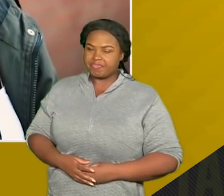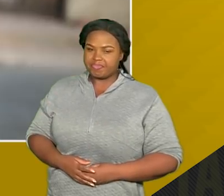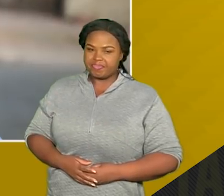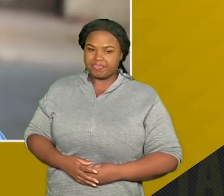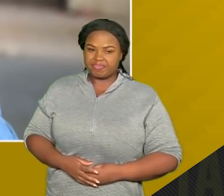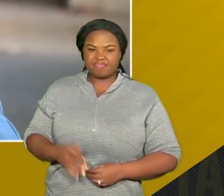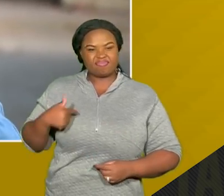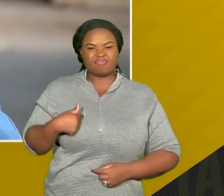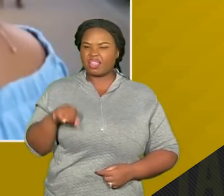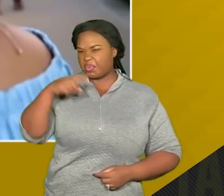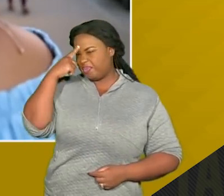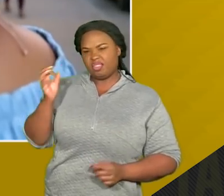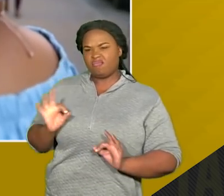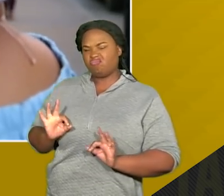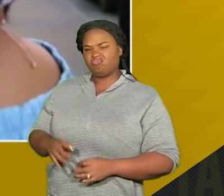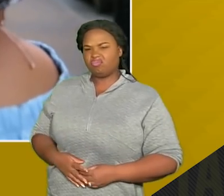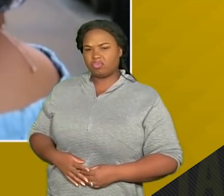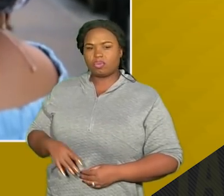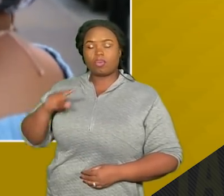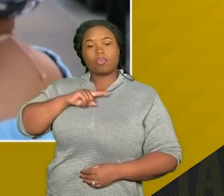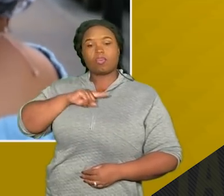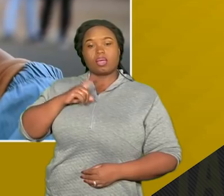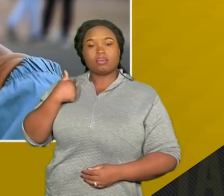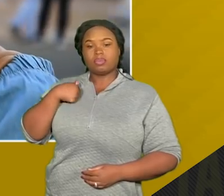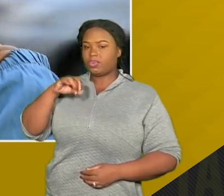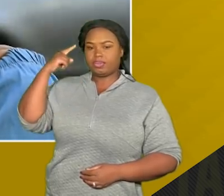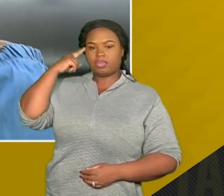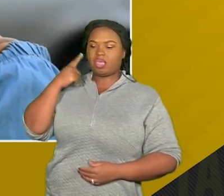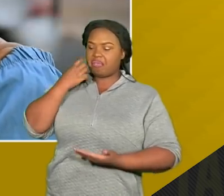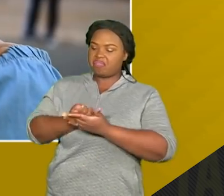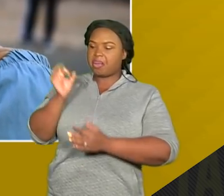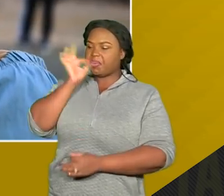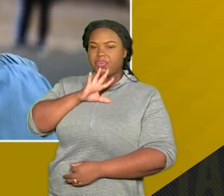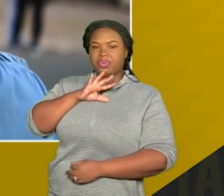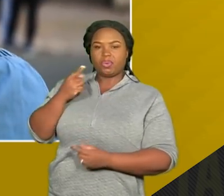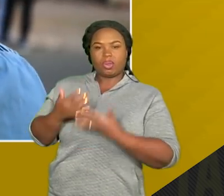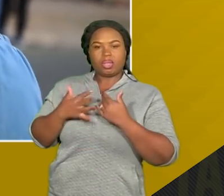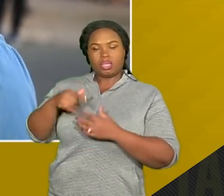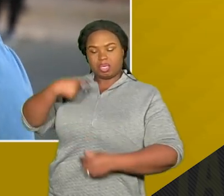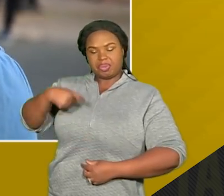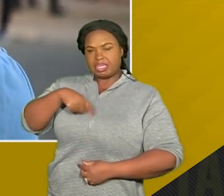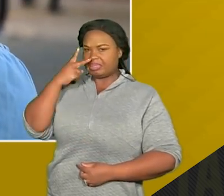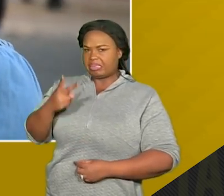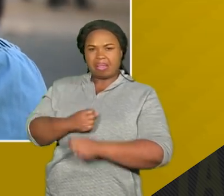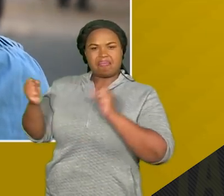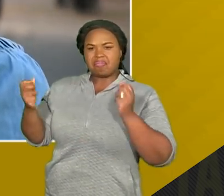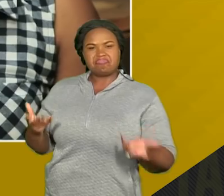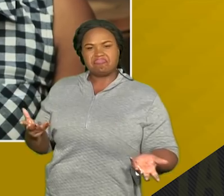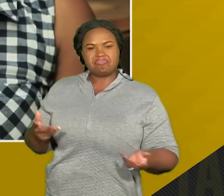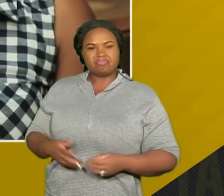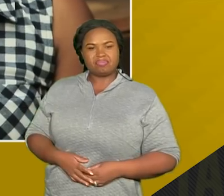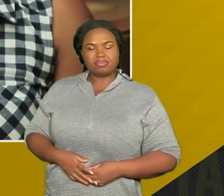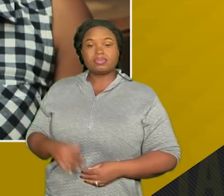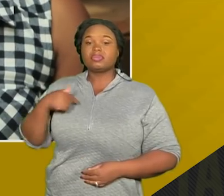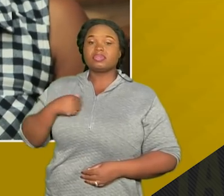basis. I can believe it, but mainly because I don't think there's evidence or anything that I have personally seen that can prove that. Ke